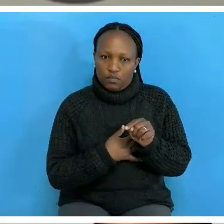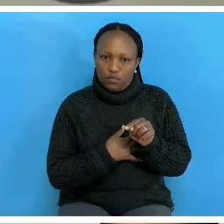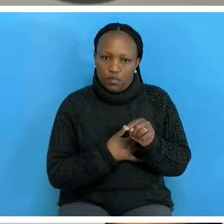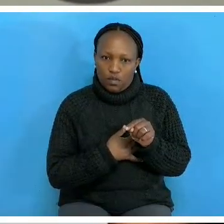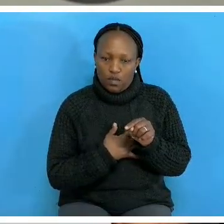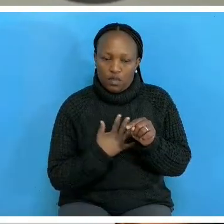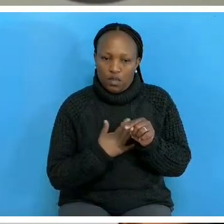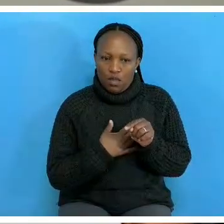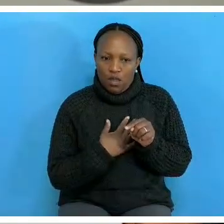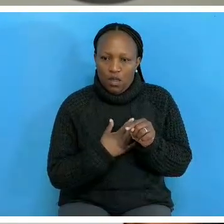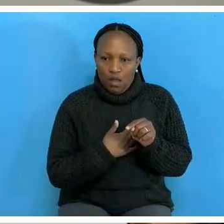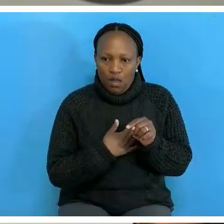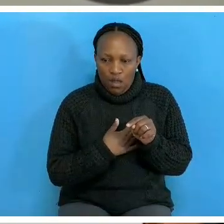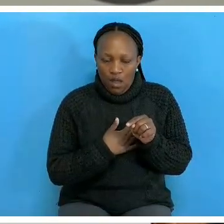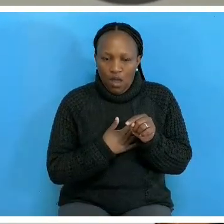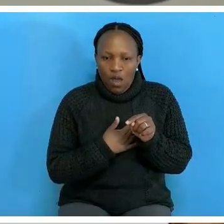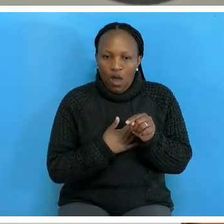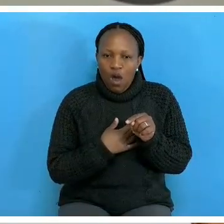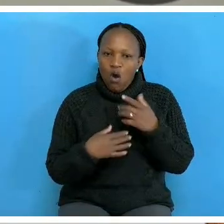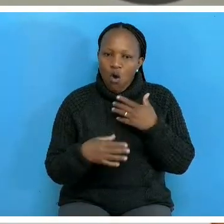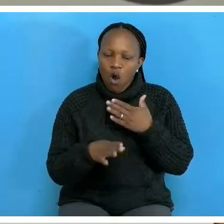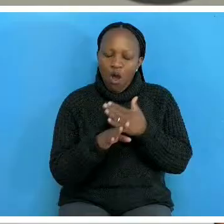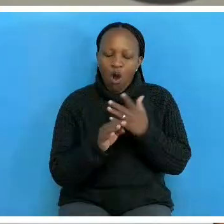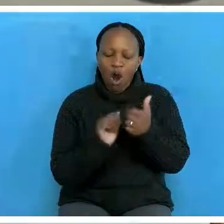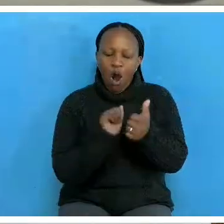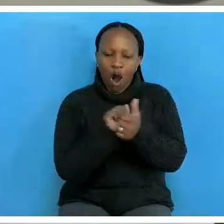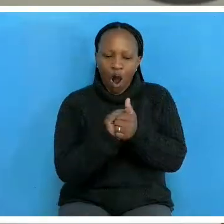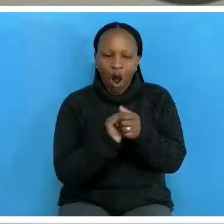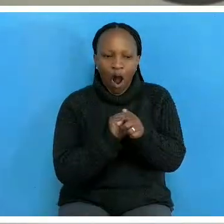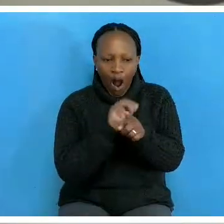working with yourselves